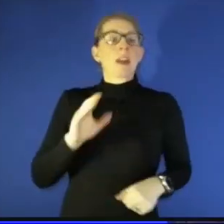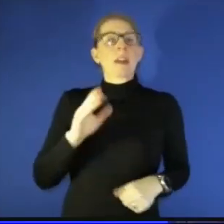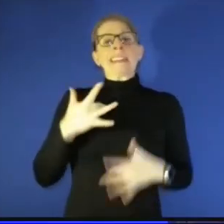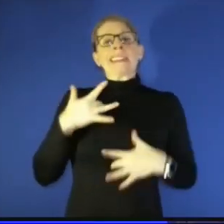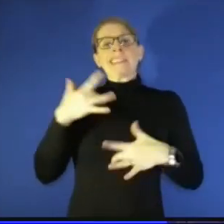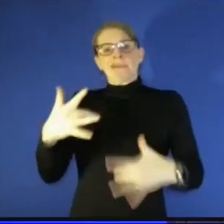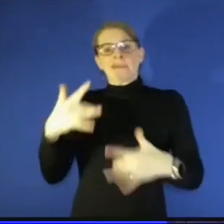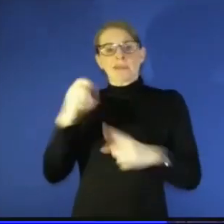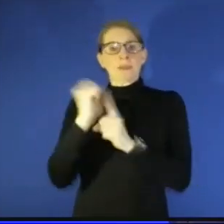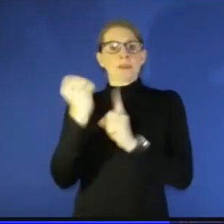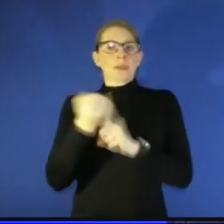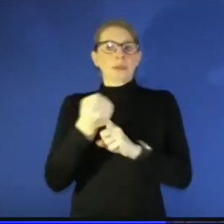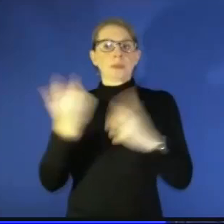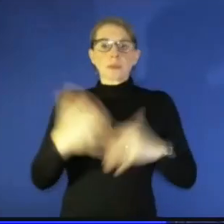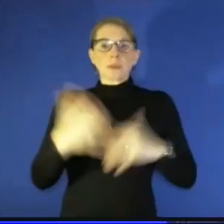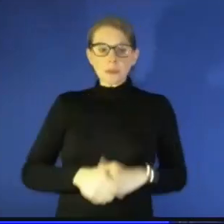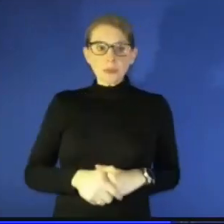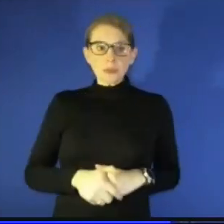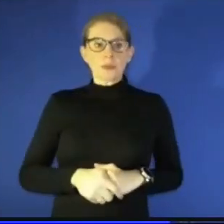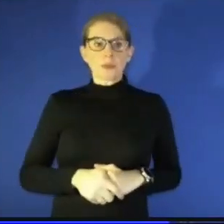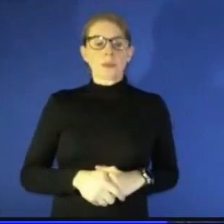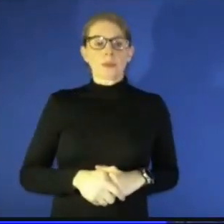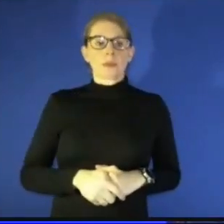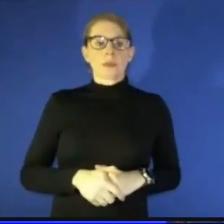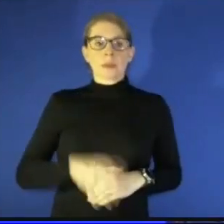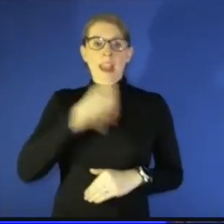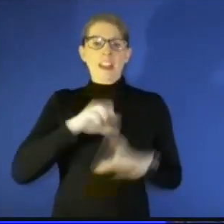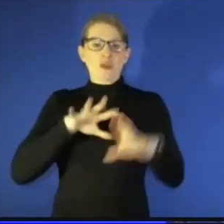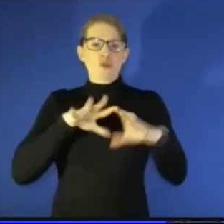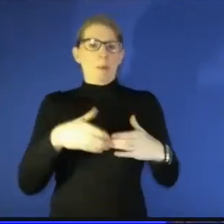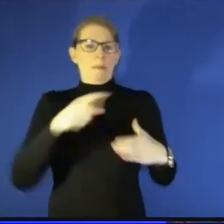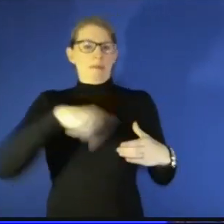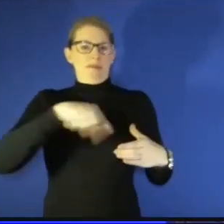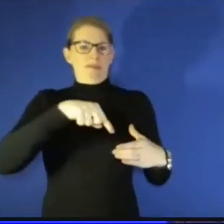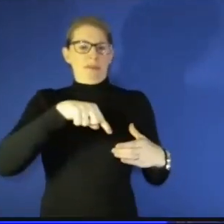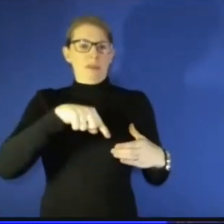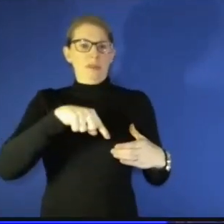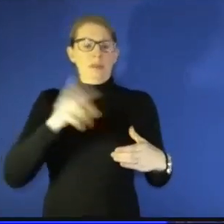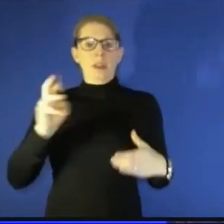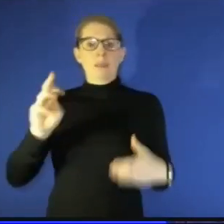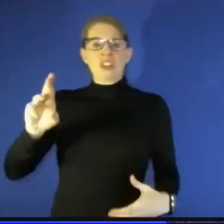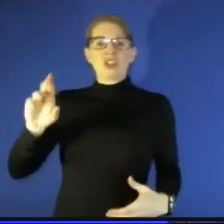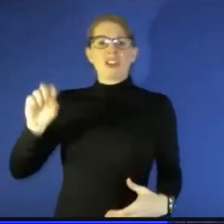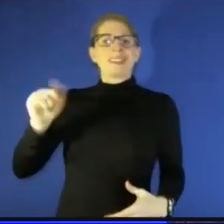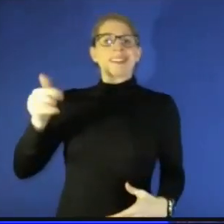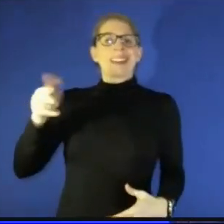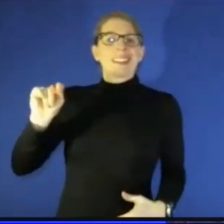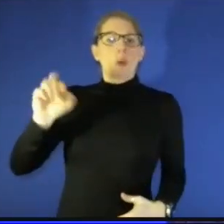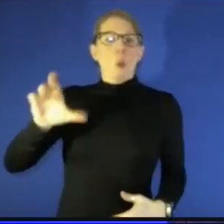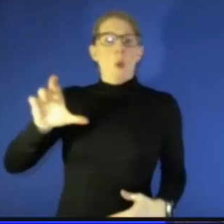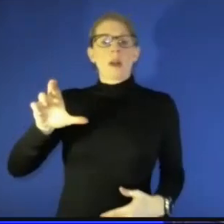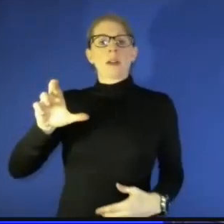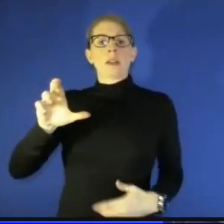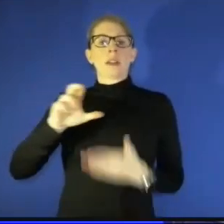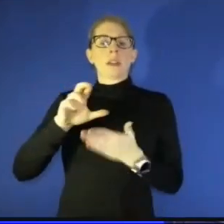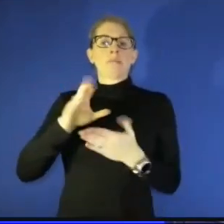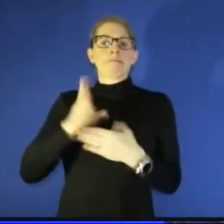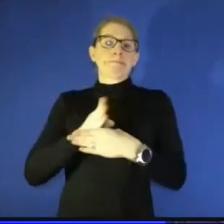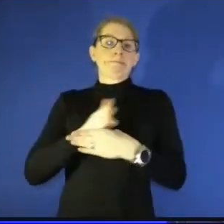scenario in the age group that we're talking about, Mr. Sagat or middle-aged adults and